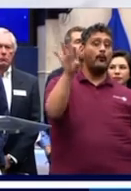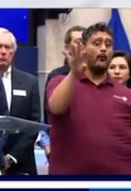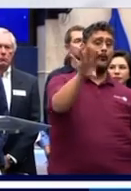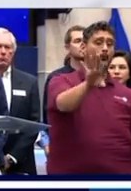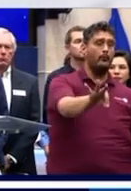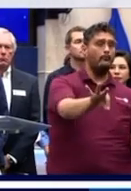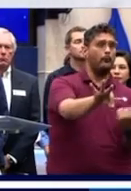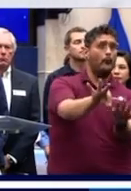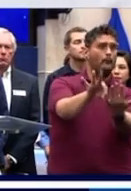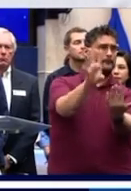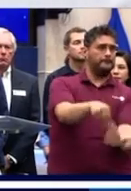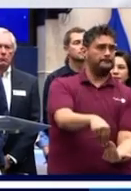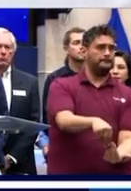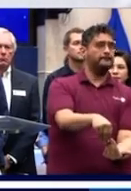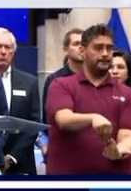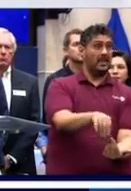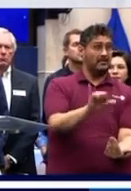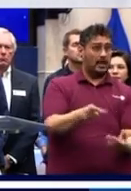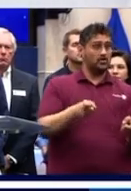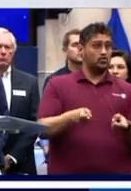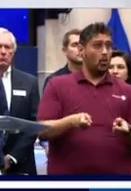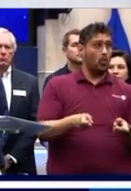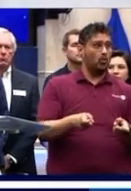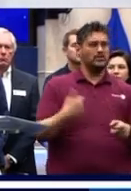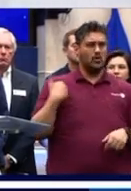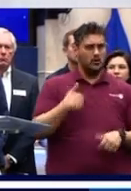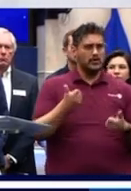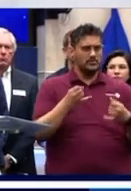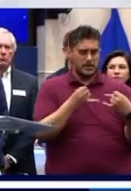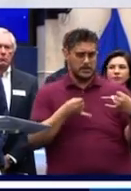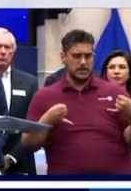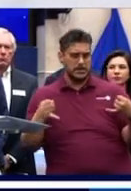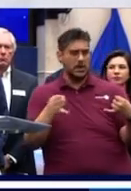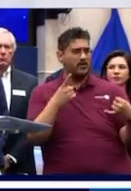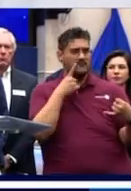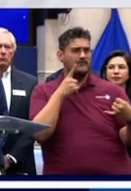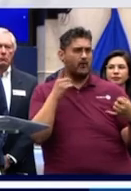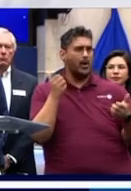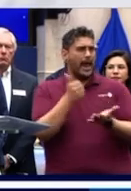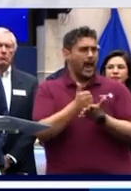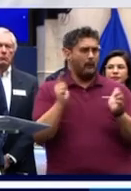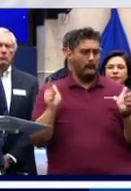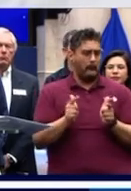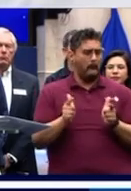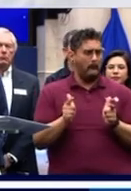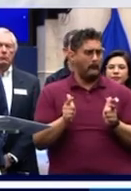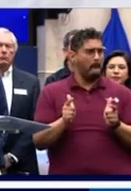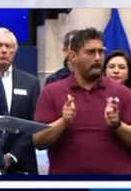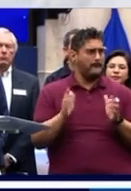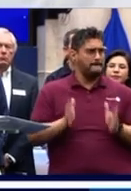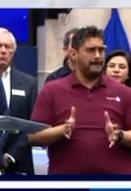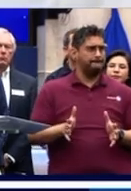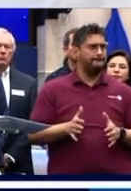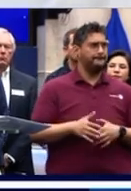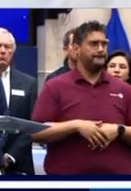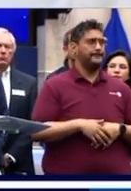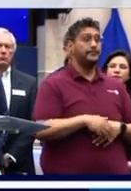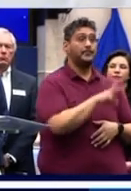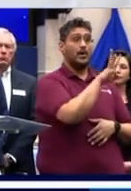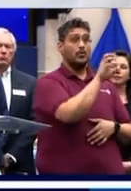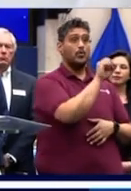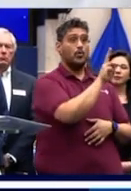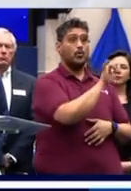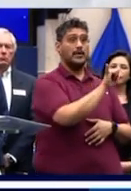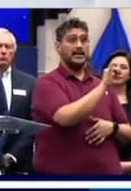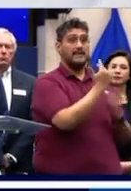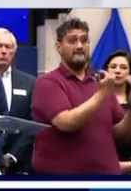and create a number of dozer lines to minimize the fire growth. Next, Woodley fire started on